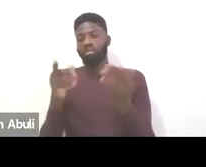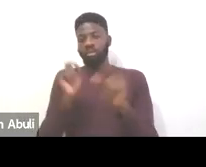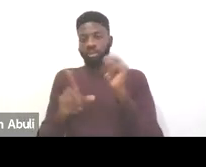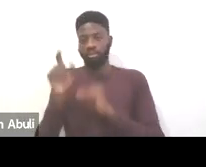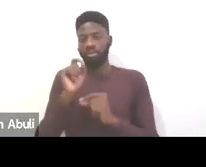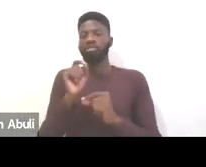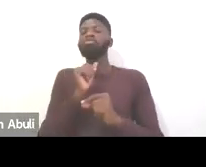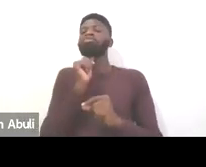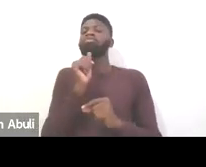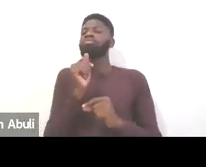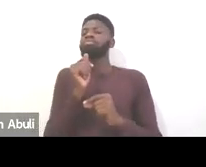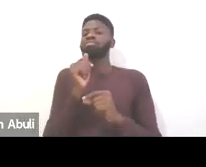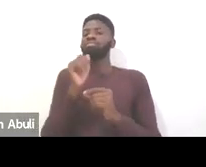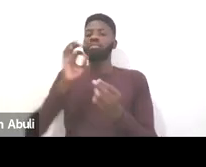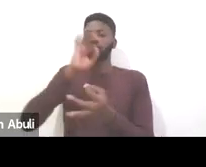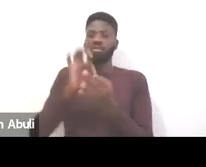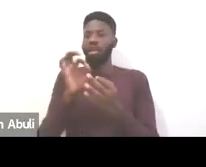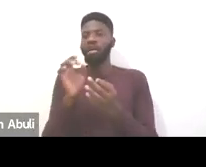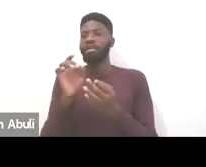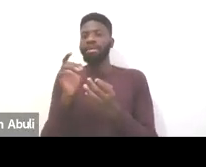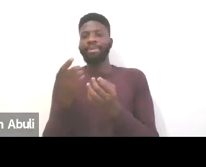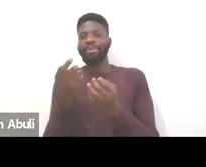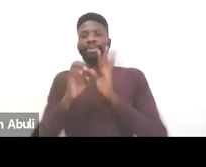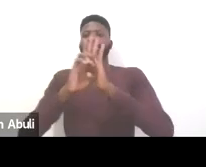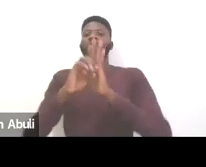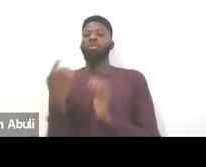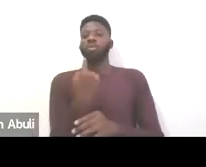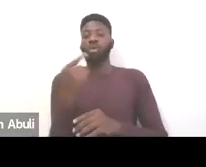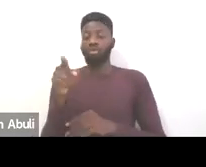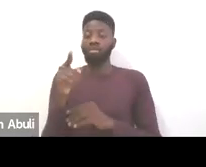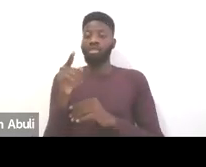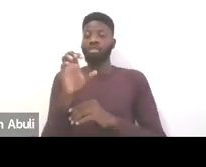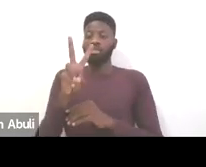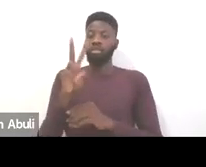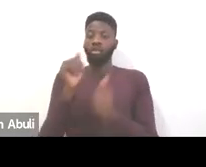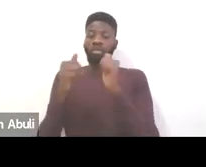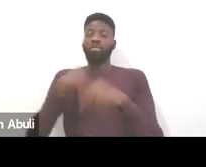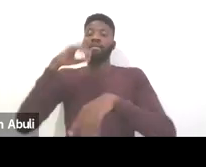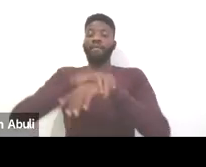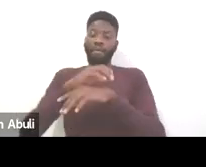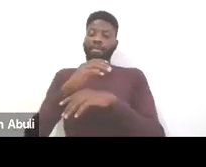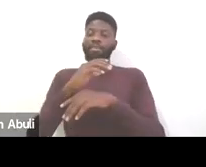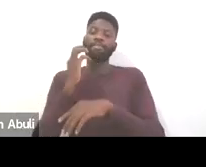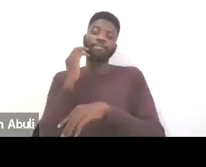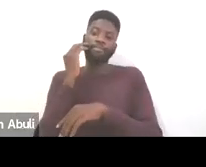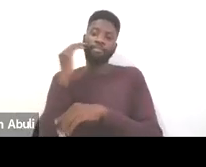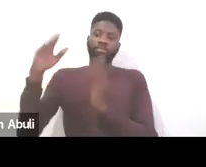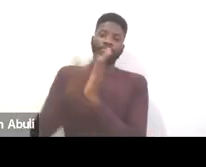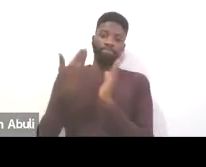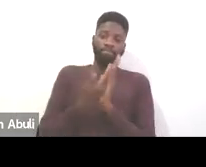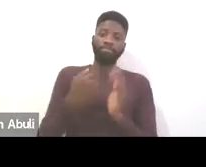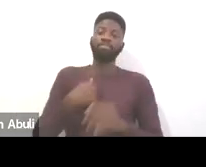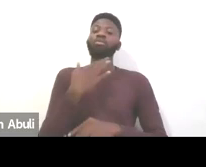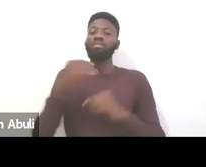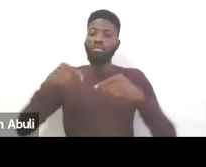just a mock to see the various types. And this is just the kind of CVs that I usually get on a day-to-day basis. And I want you to tell